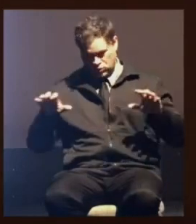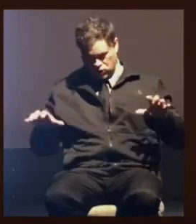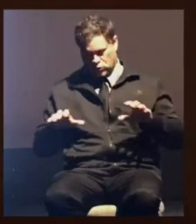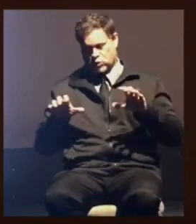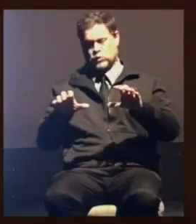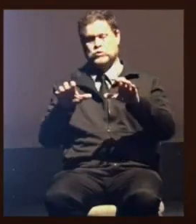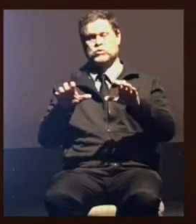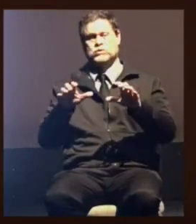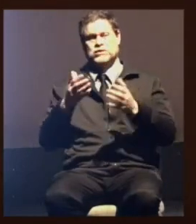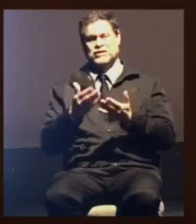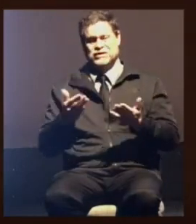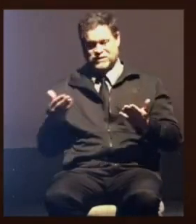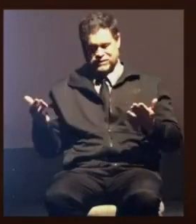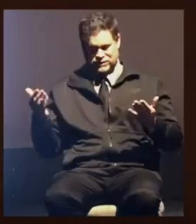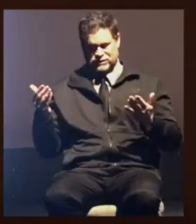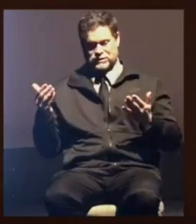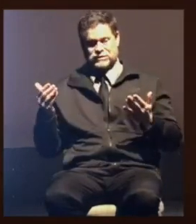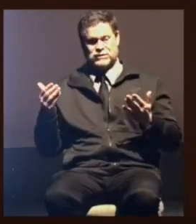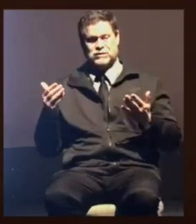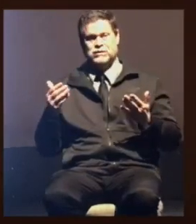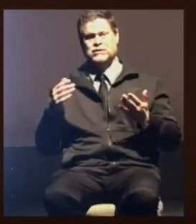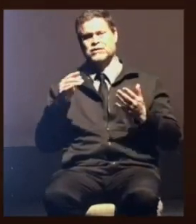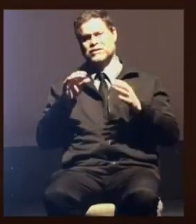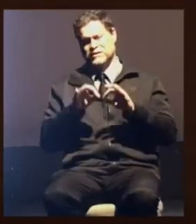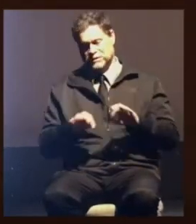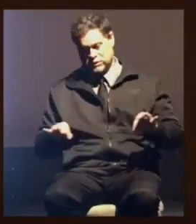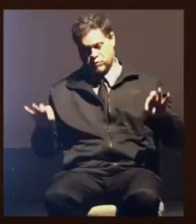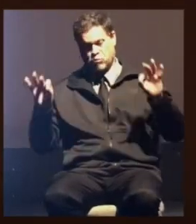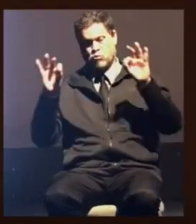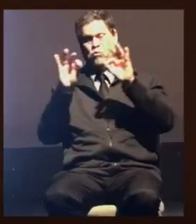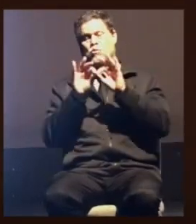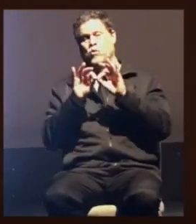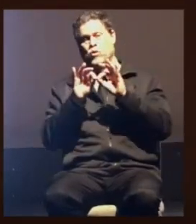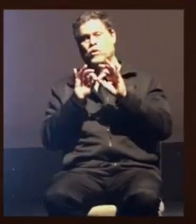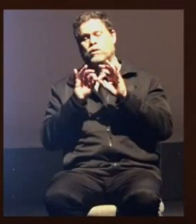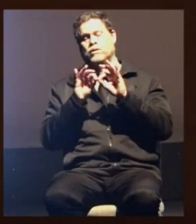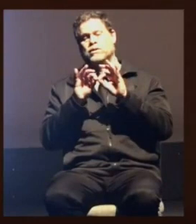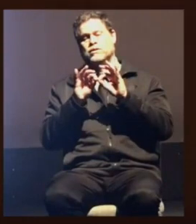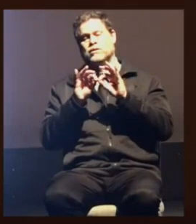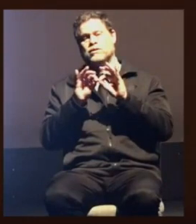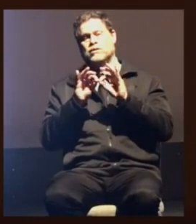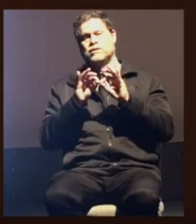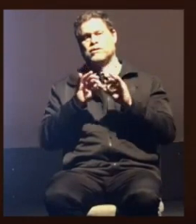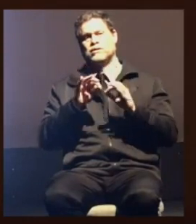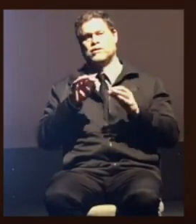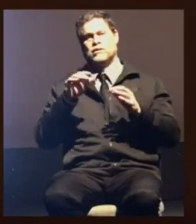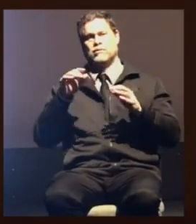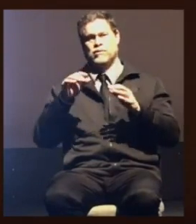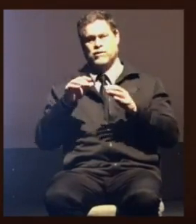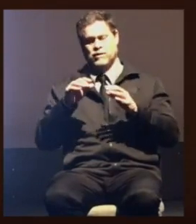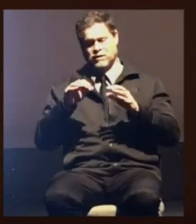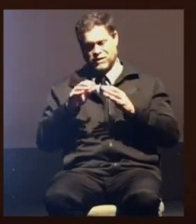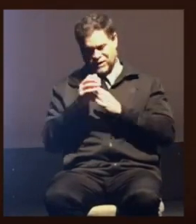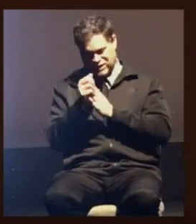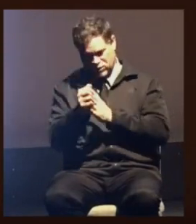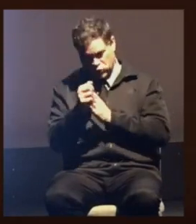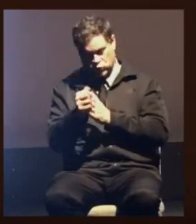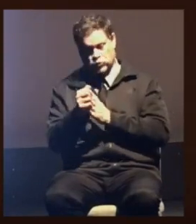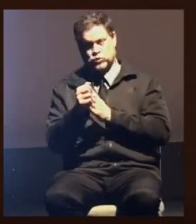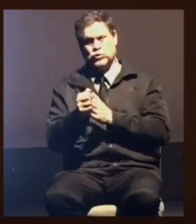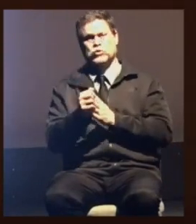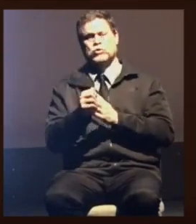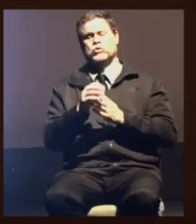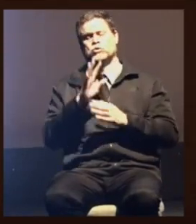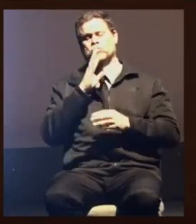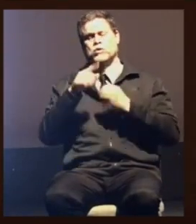things. And it's important, and this is, you know, down here, I said, be a leader. It's important, we